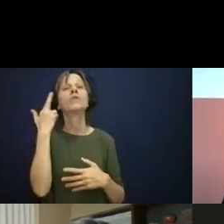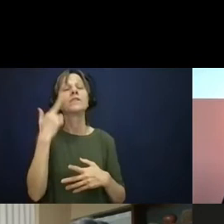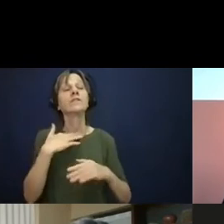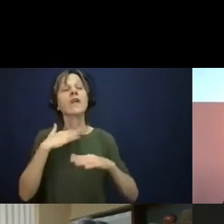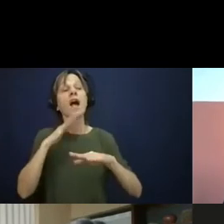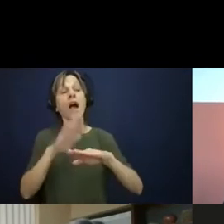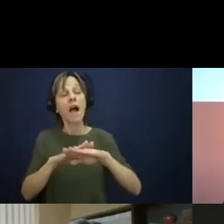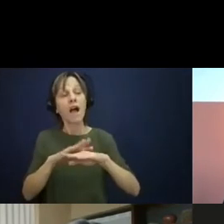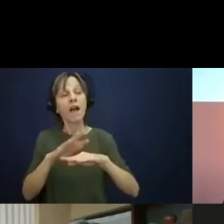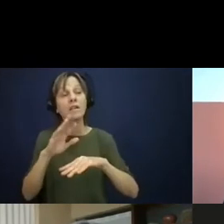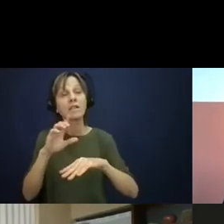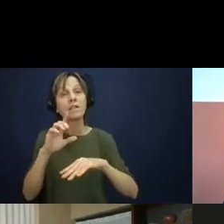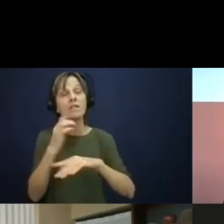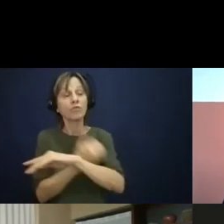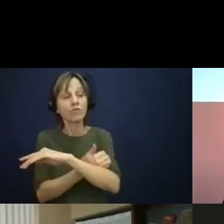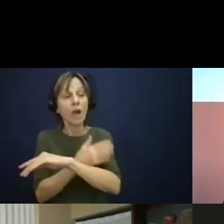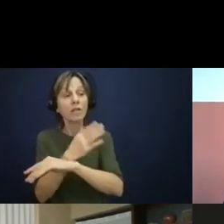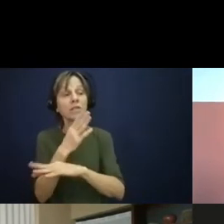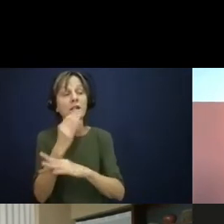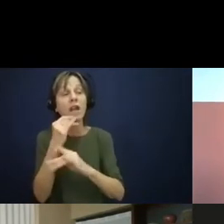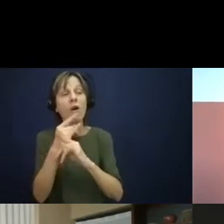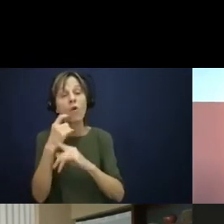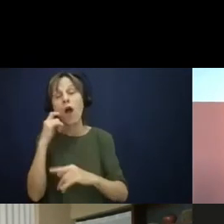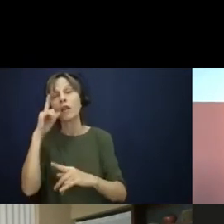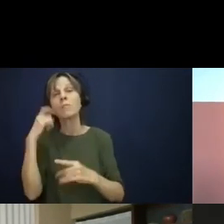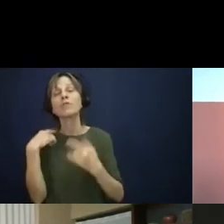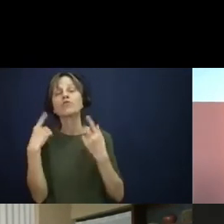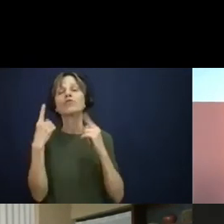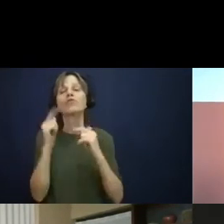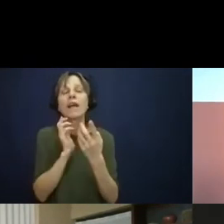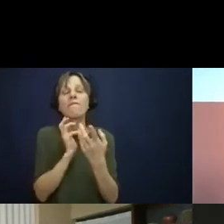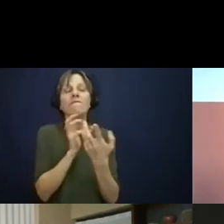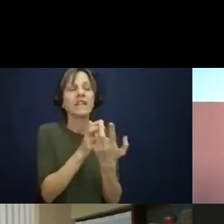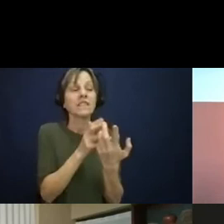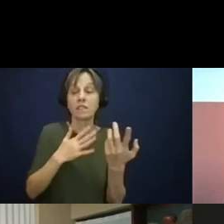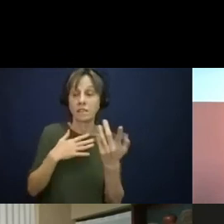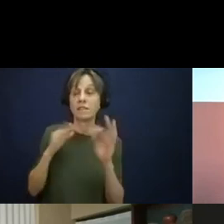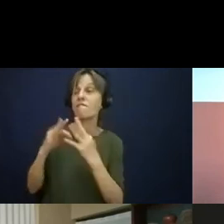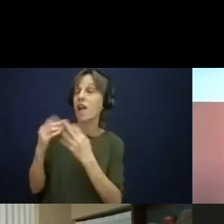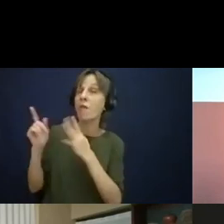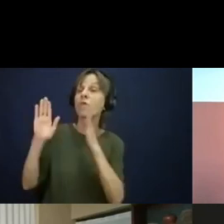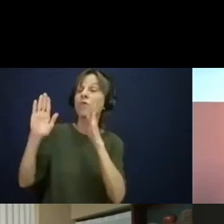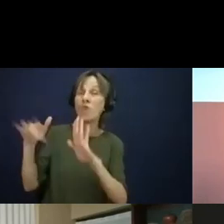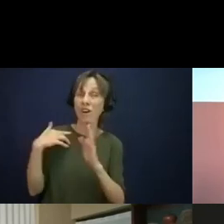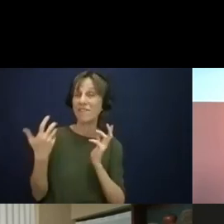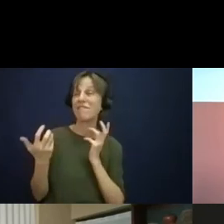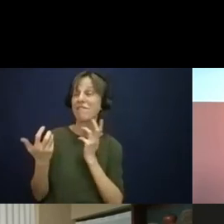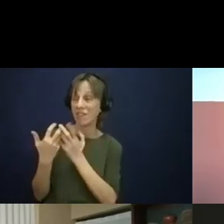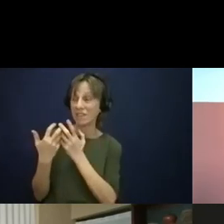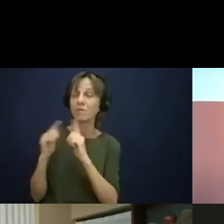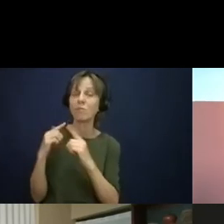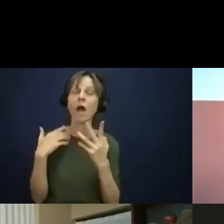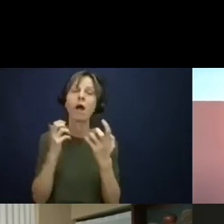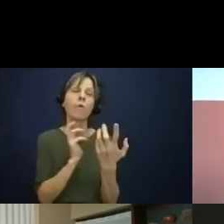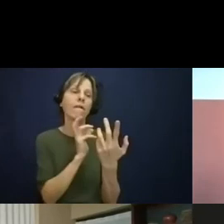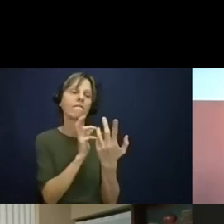alcoholic was because I was too busy trying to fit in. I had a wonderful family where I fit, but I wanted to fit in with my peers that I